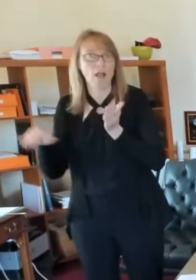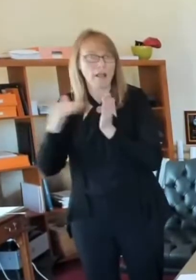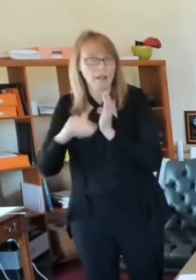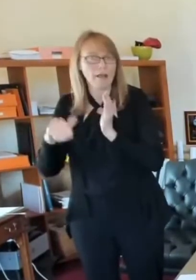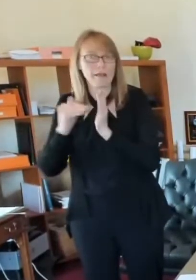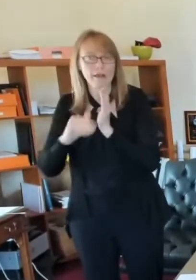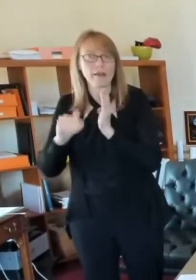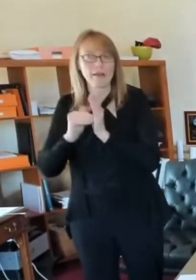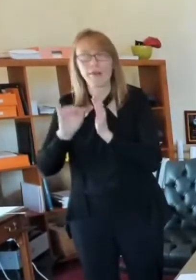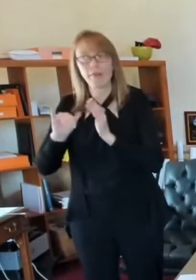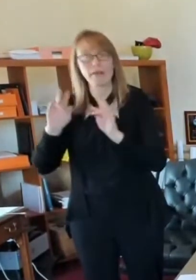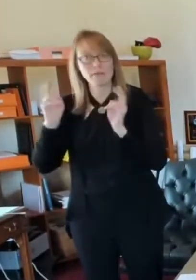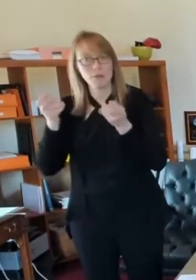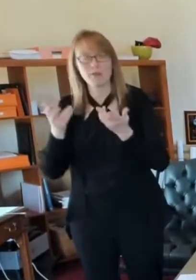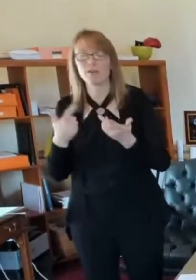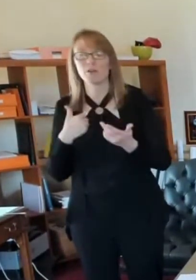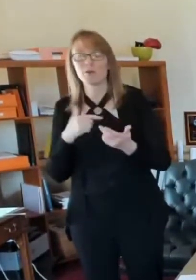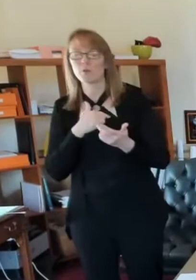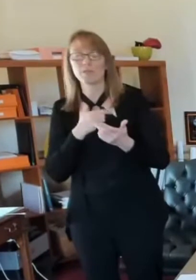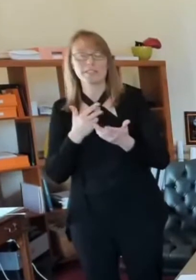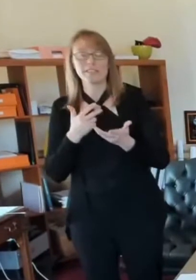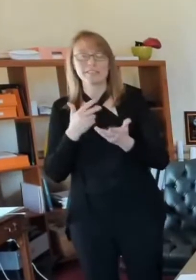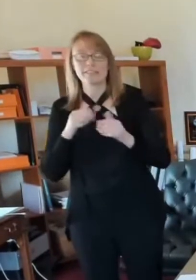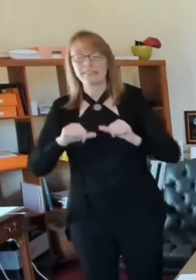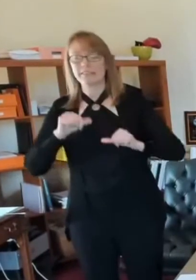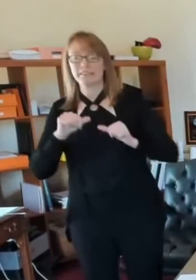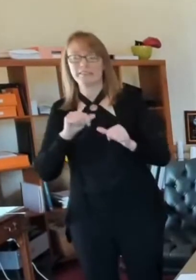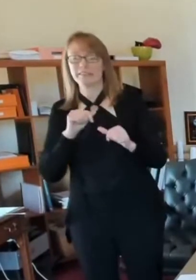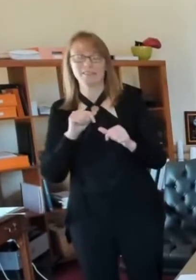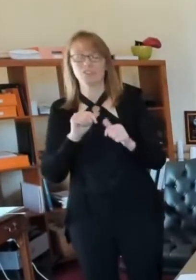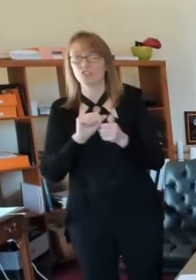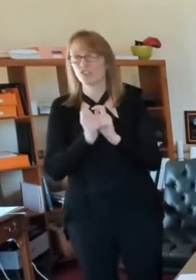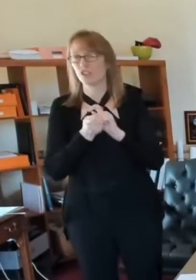closing time because our numbers just aren't there.